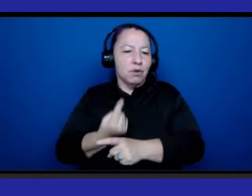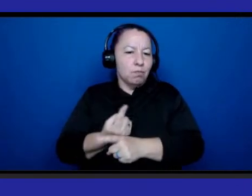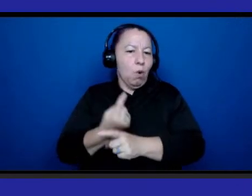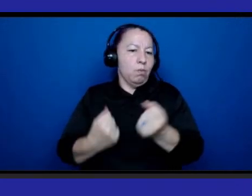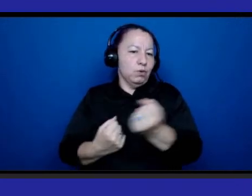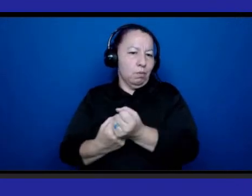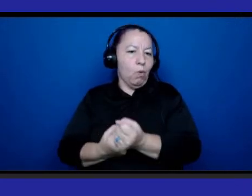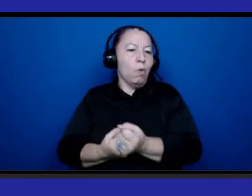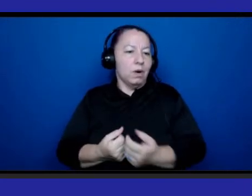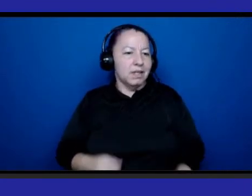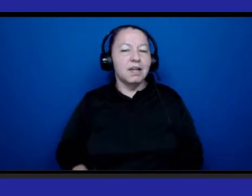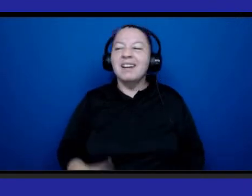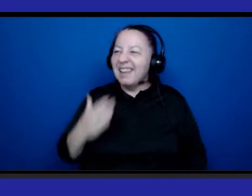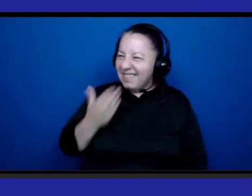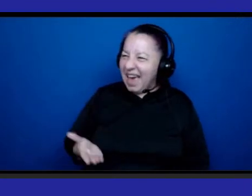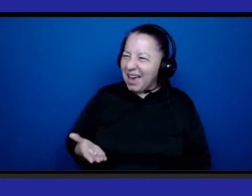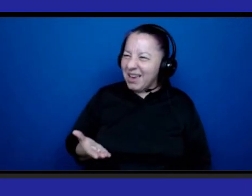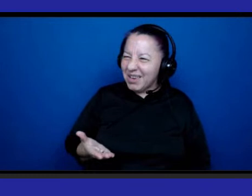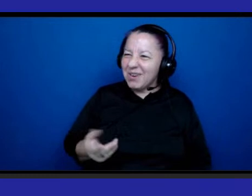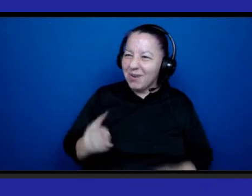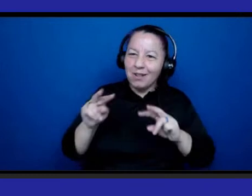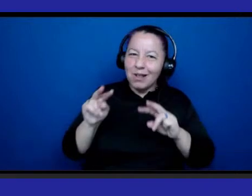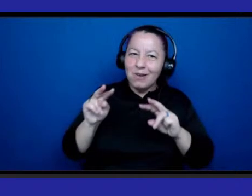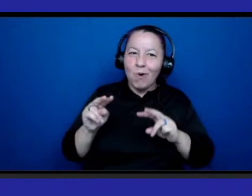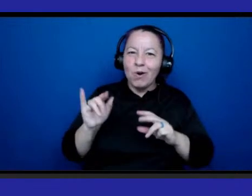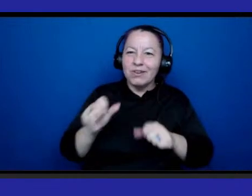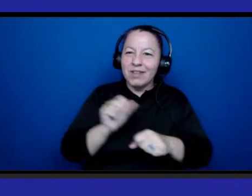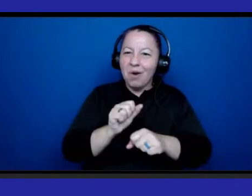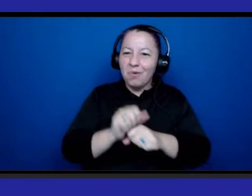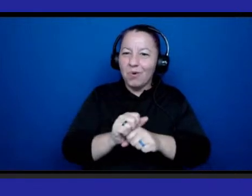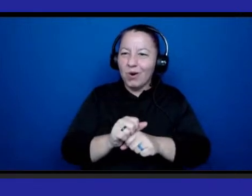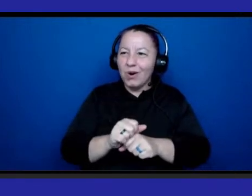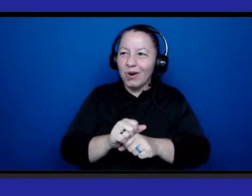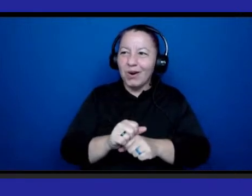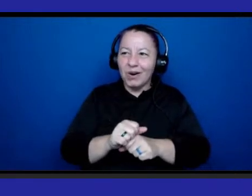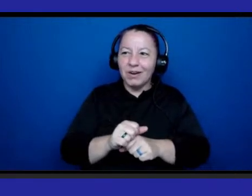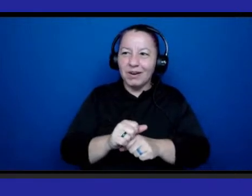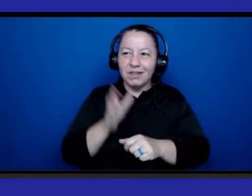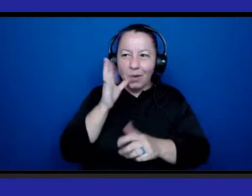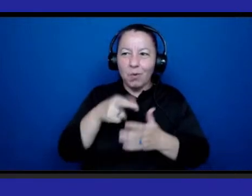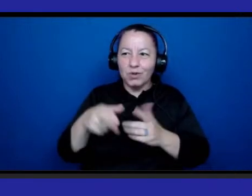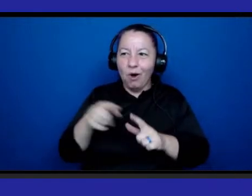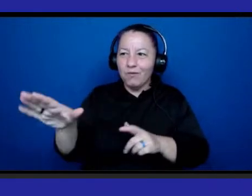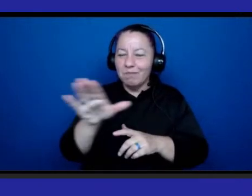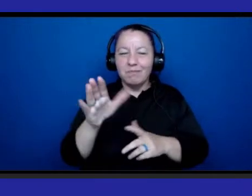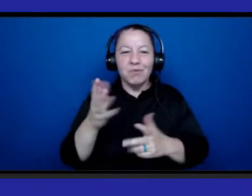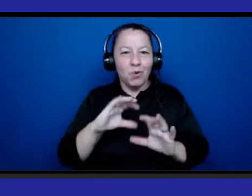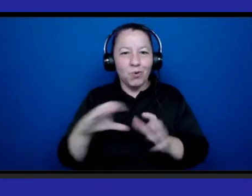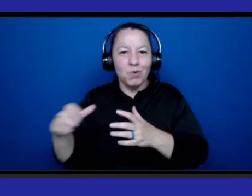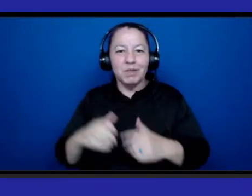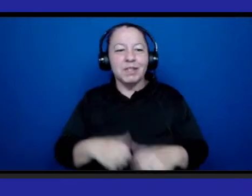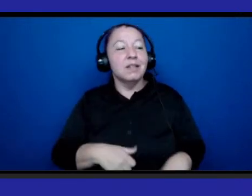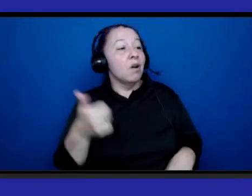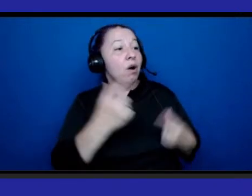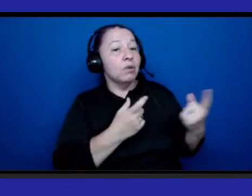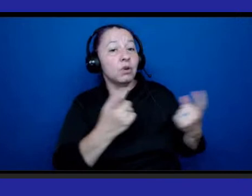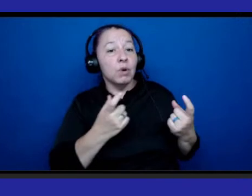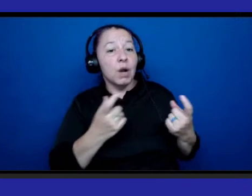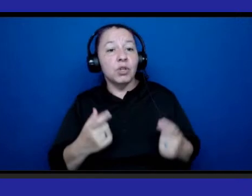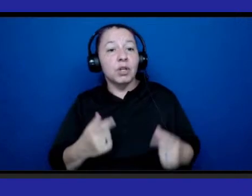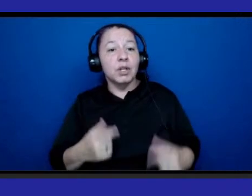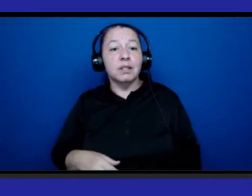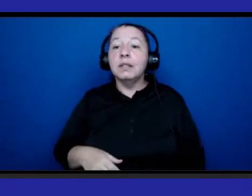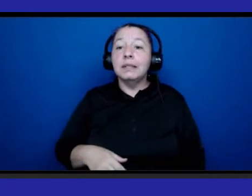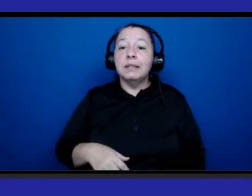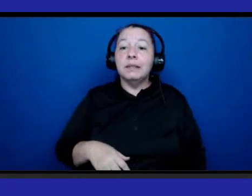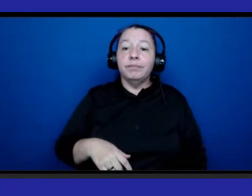you. I too look forward to the work coming out of it. Thanks. Any other questions? Yes, please.